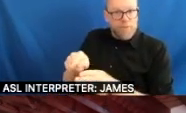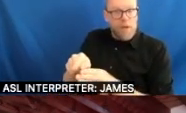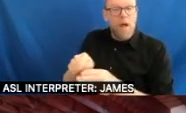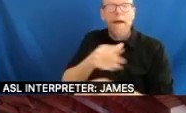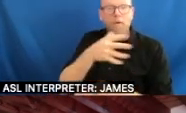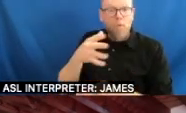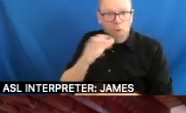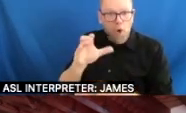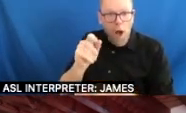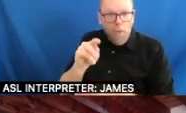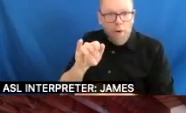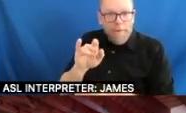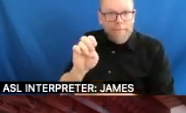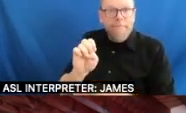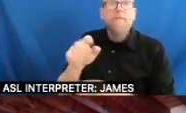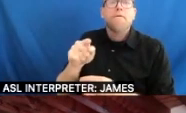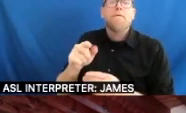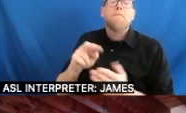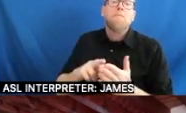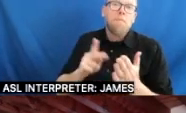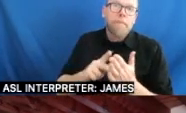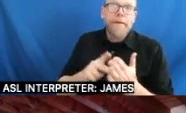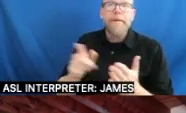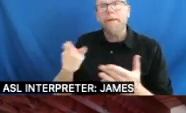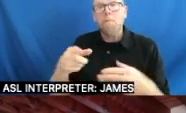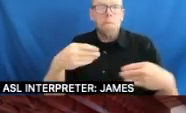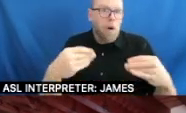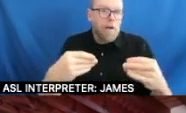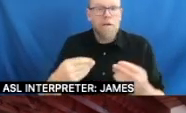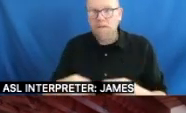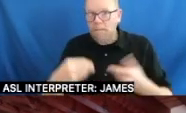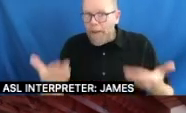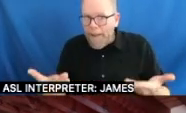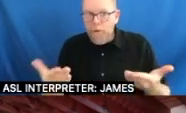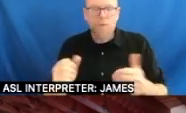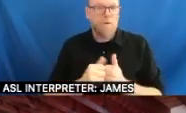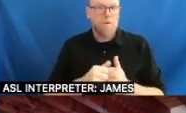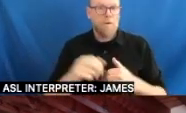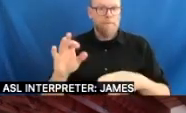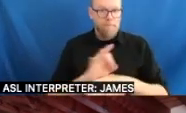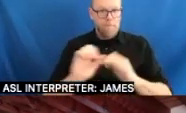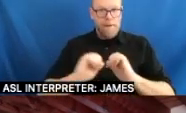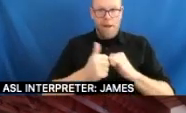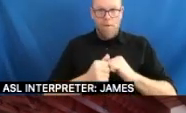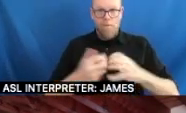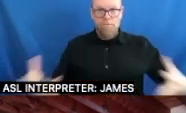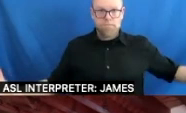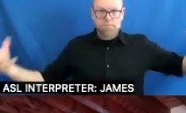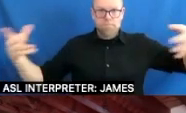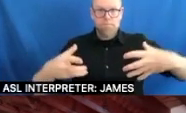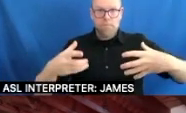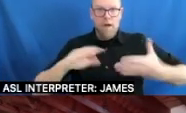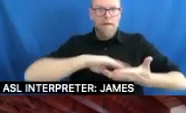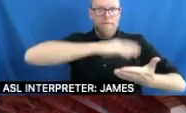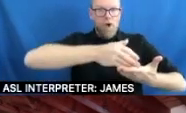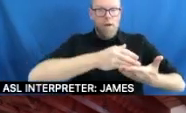cooperatives can be marketing, supplier, or producer cooperatives. They function by combining the volume and output of members